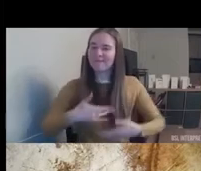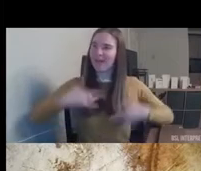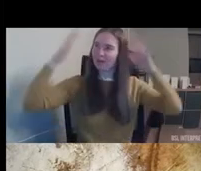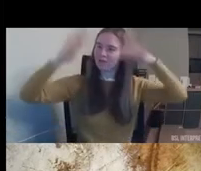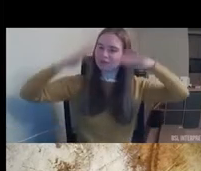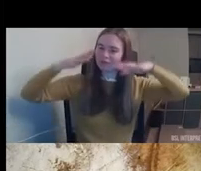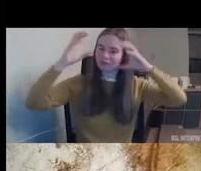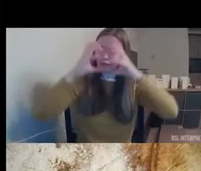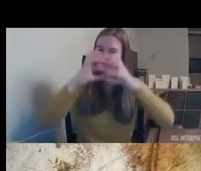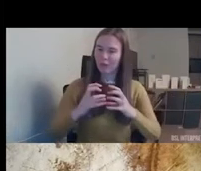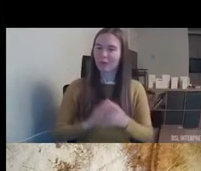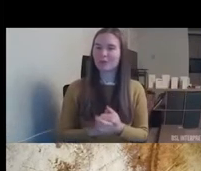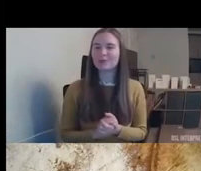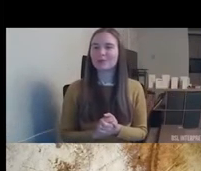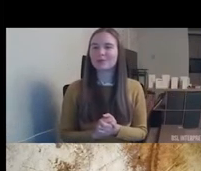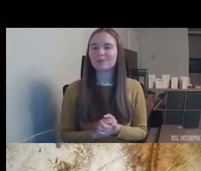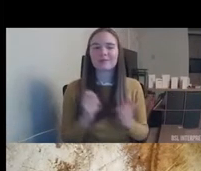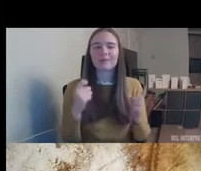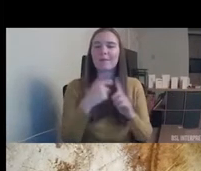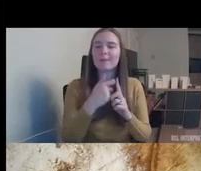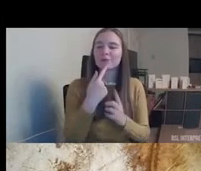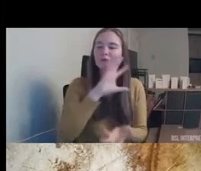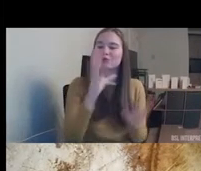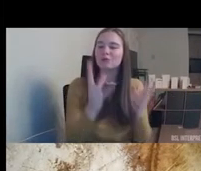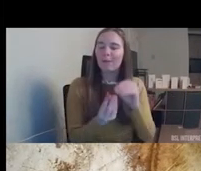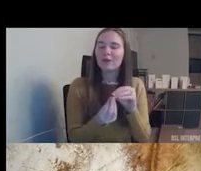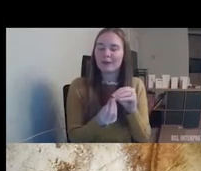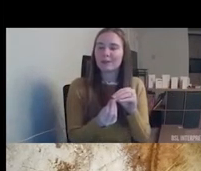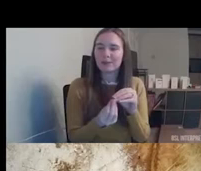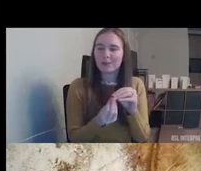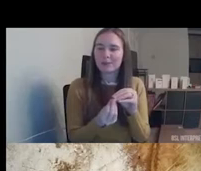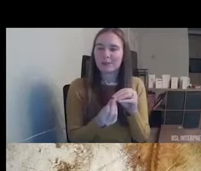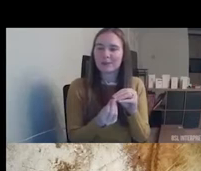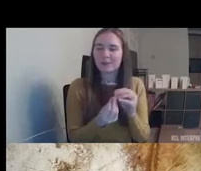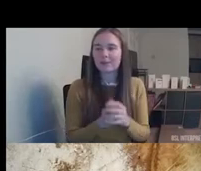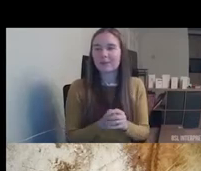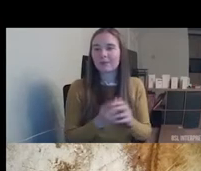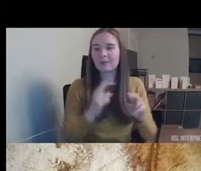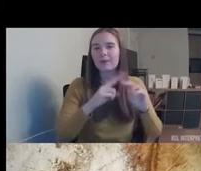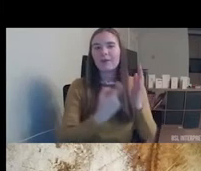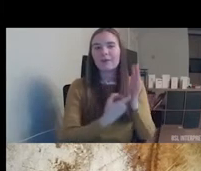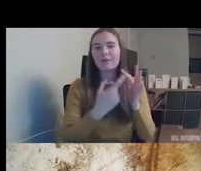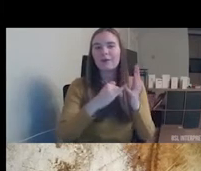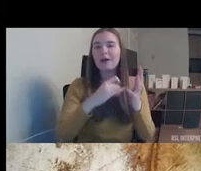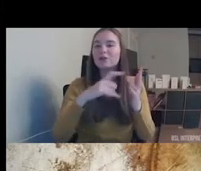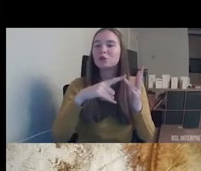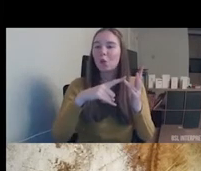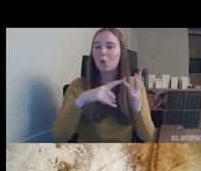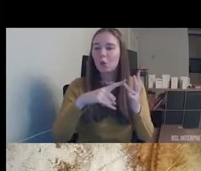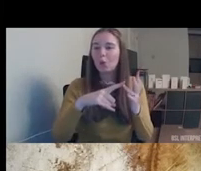And to conclude, I think the fresco, which is an art nouveau piece